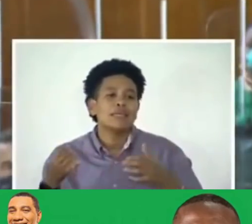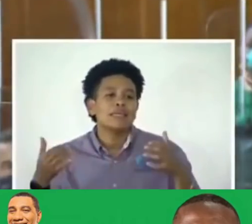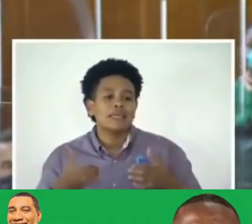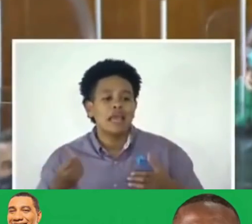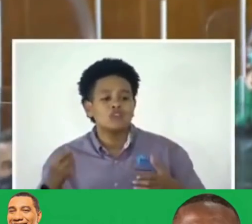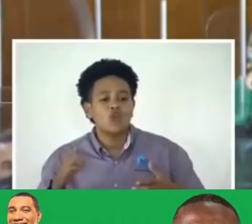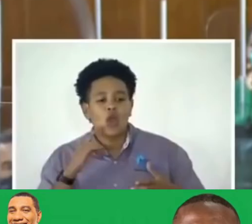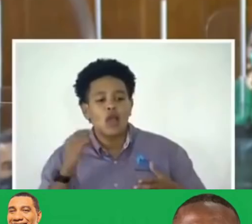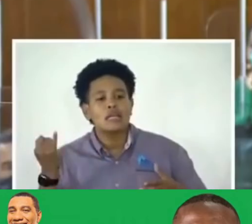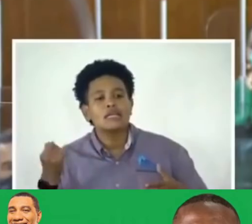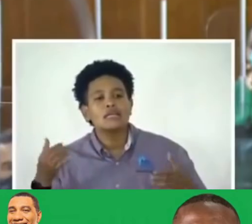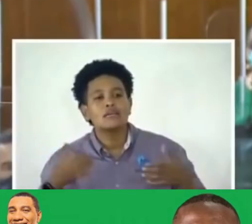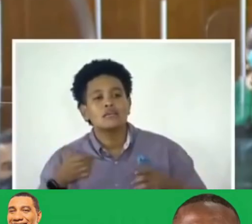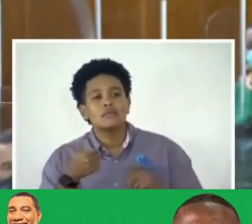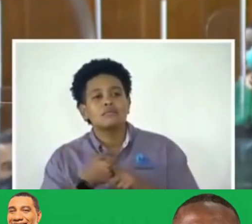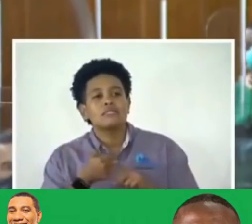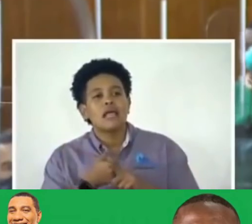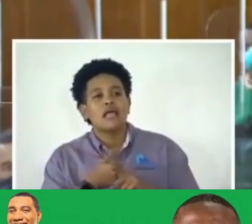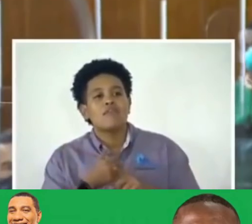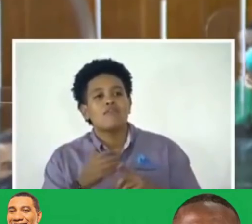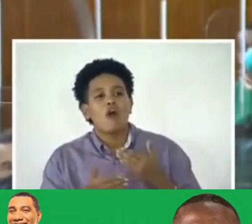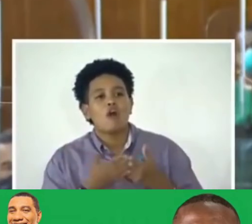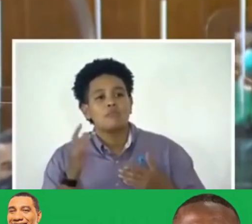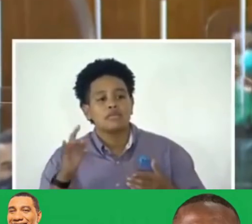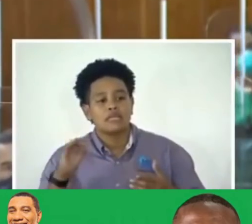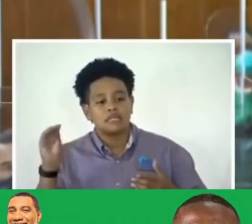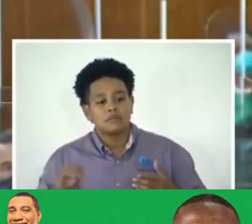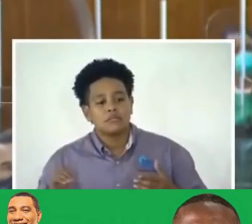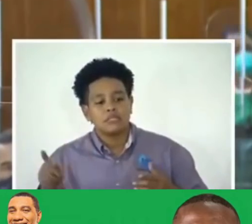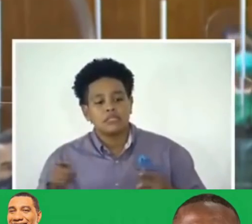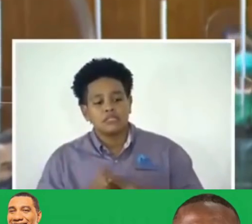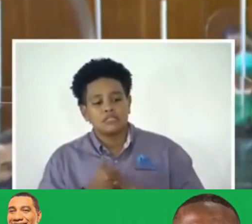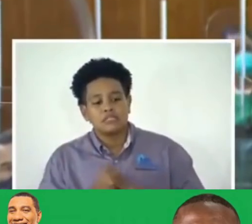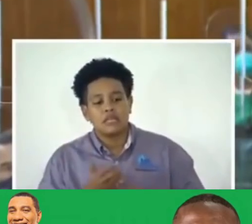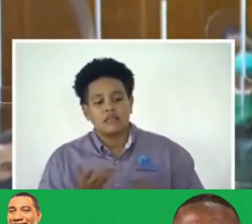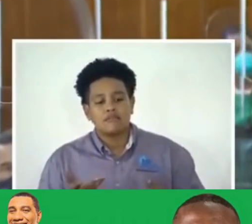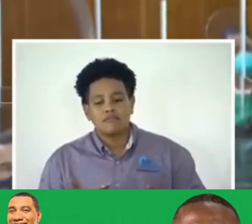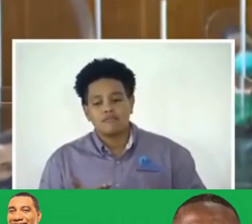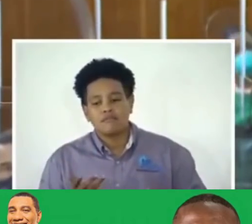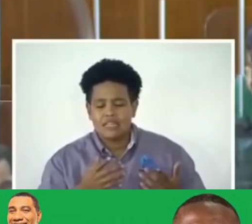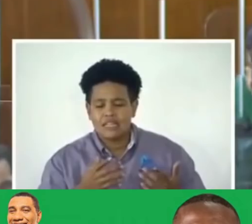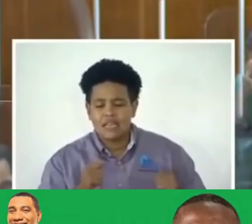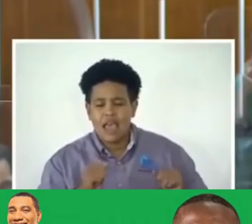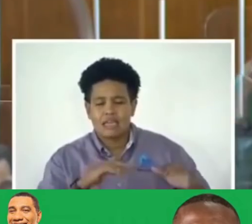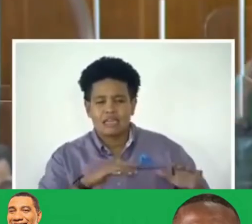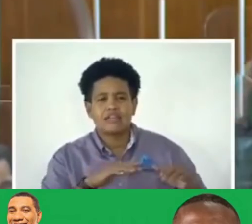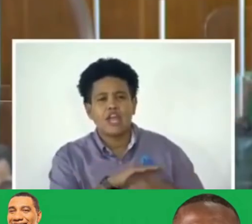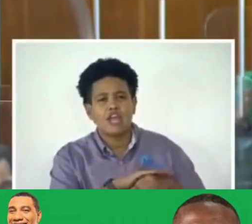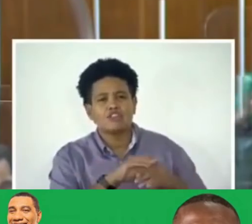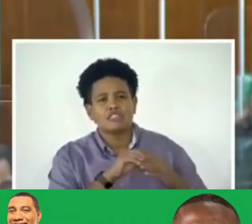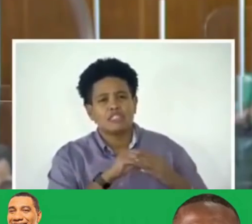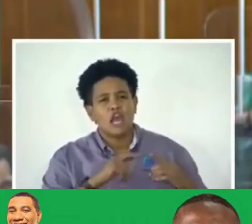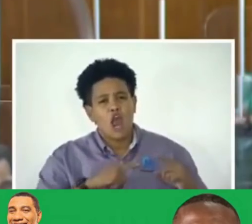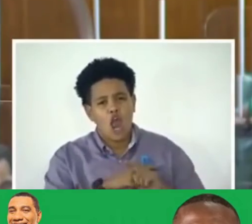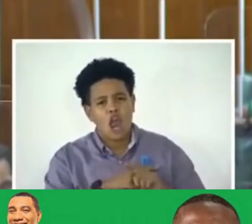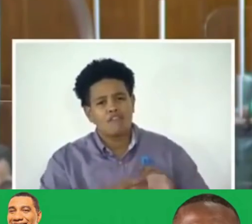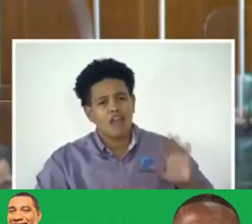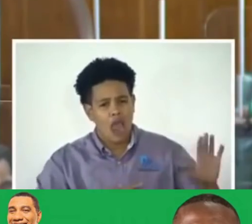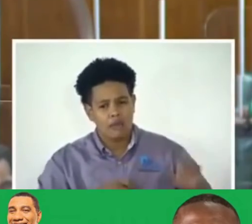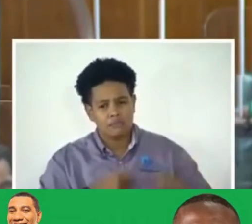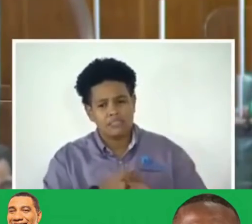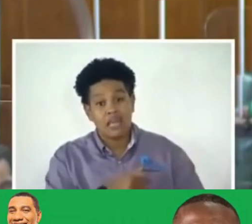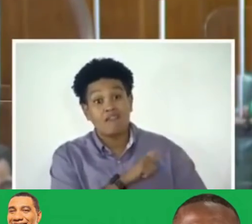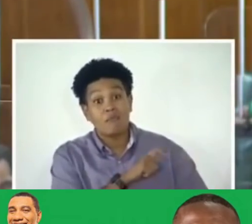actions because their songs influence the society. I guess Mr. Wright is on that list, and somebody has sung in a song